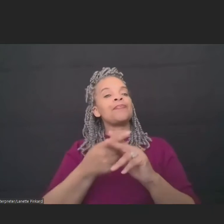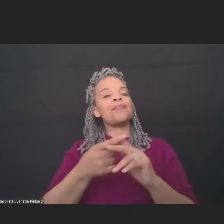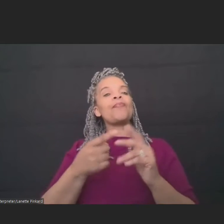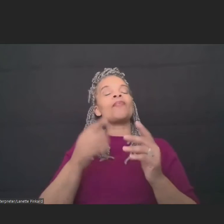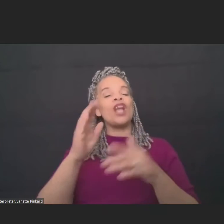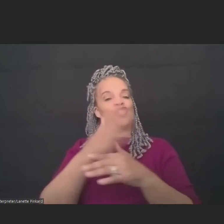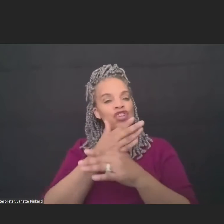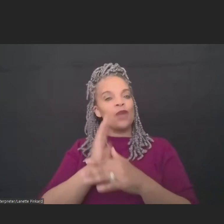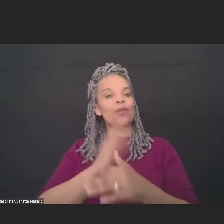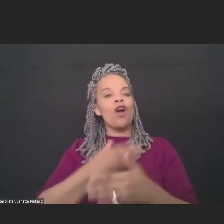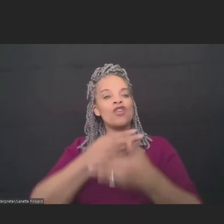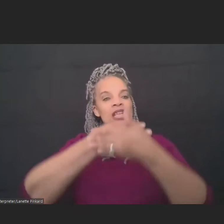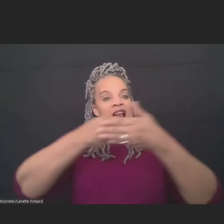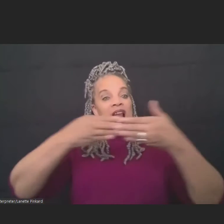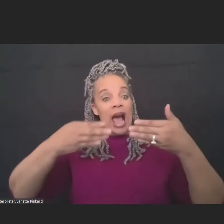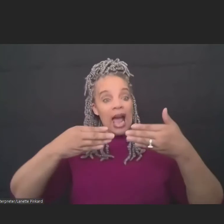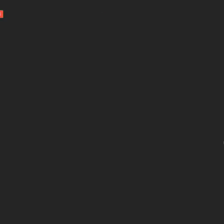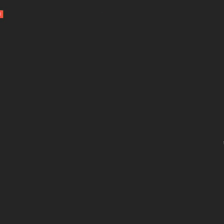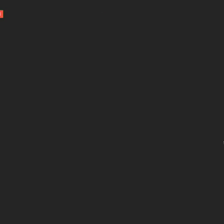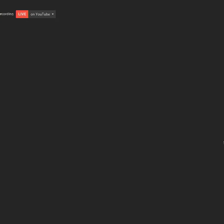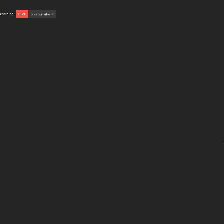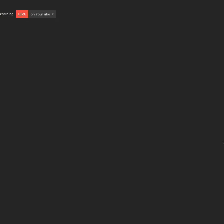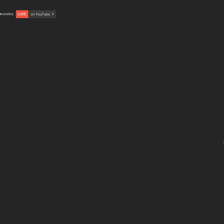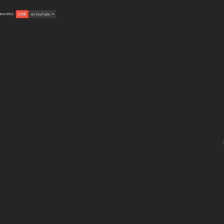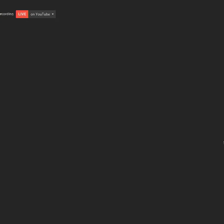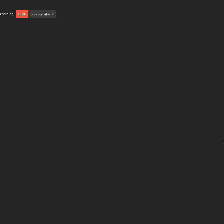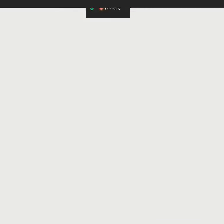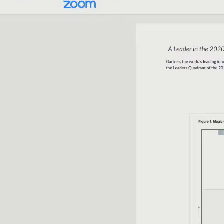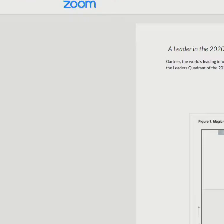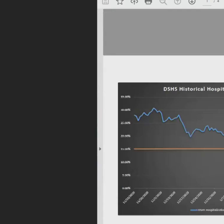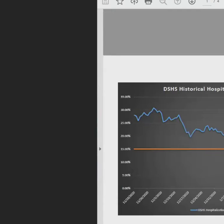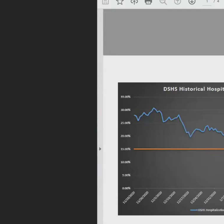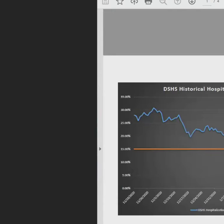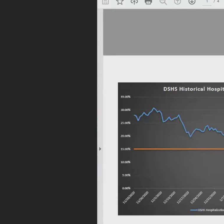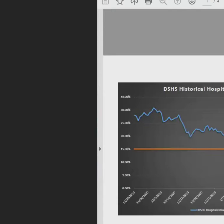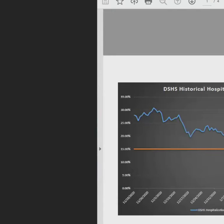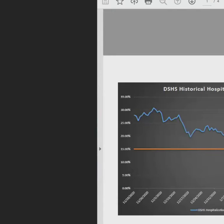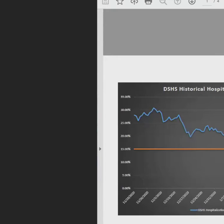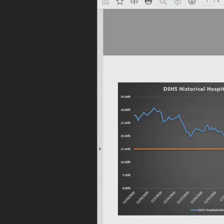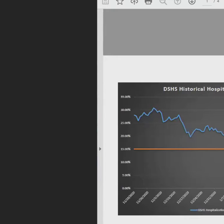sharing our slide deck that we normally share.